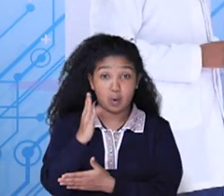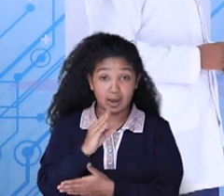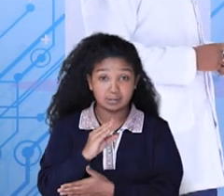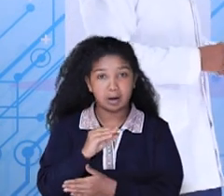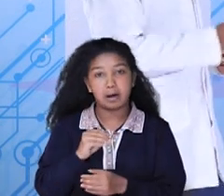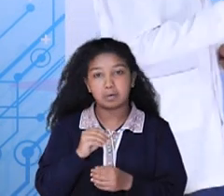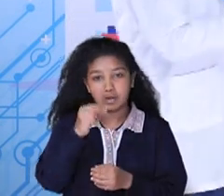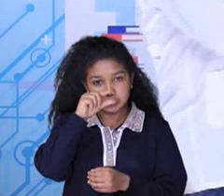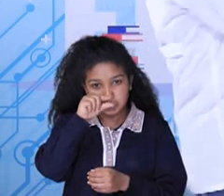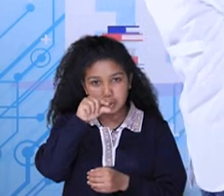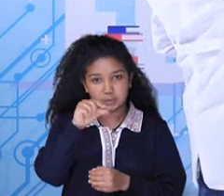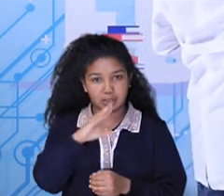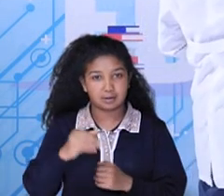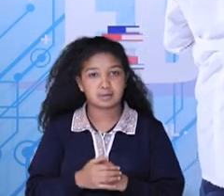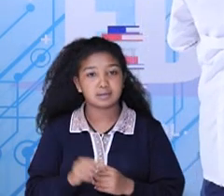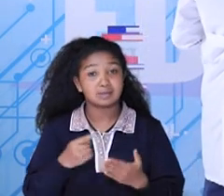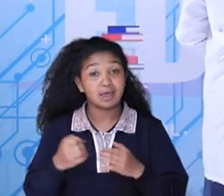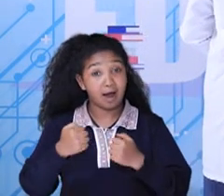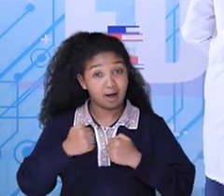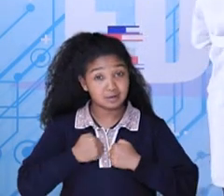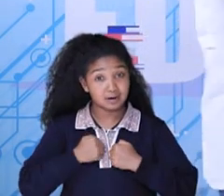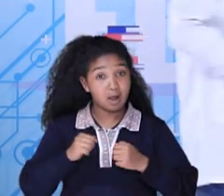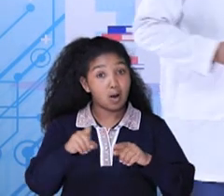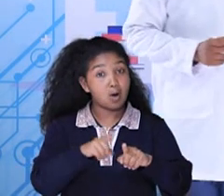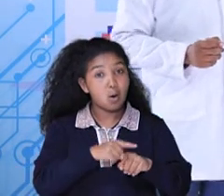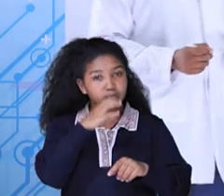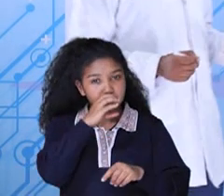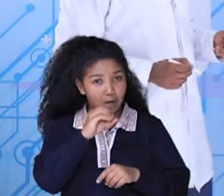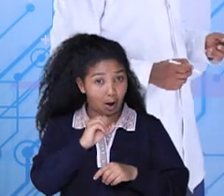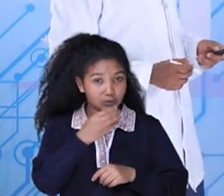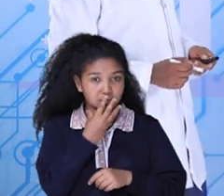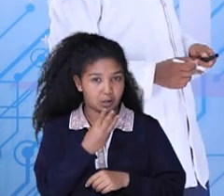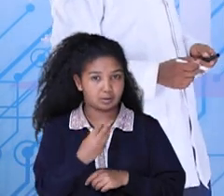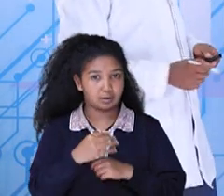mammal. And they had long snouts,